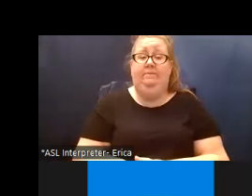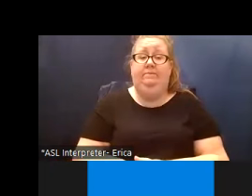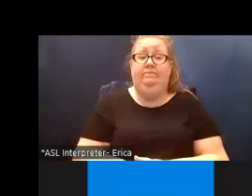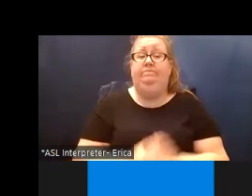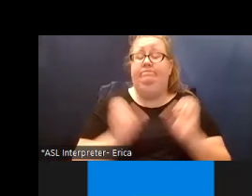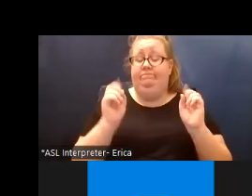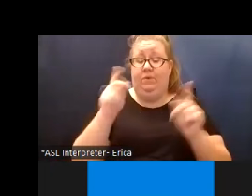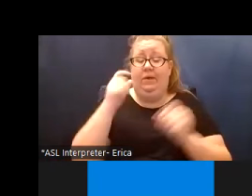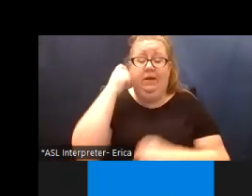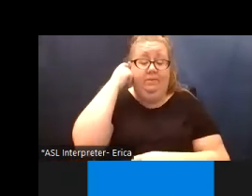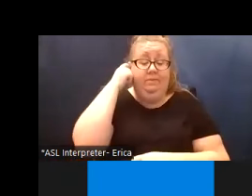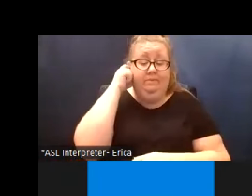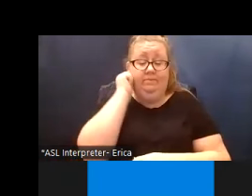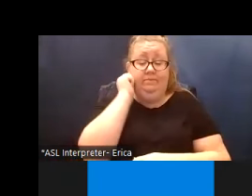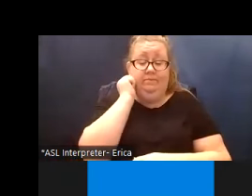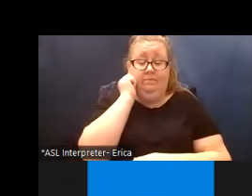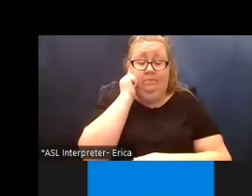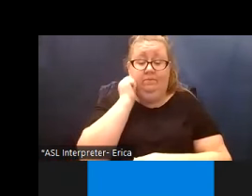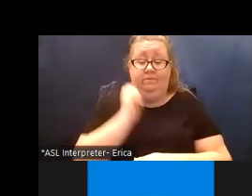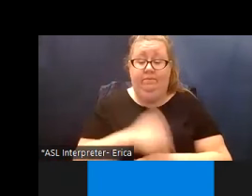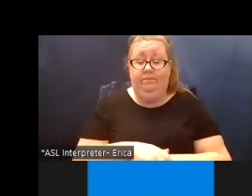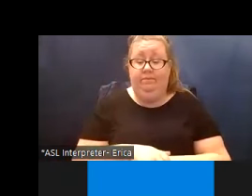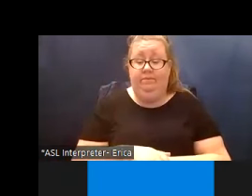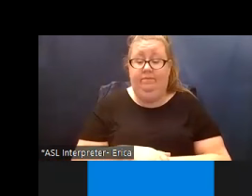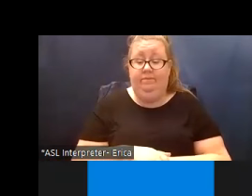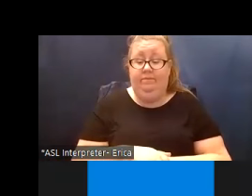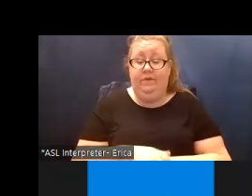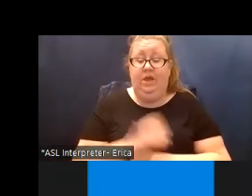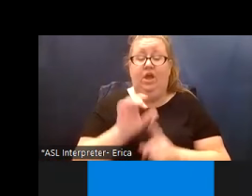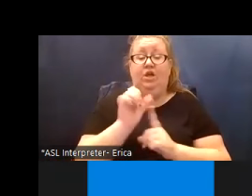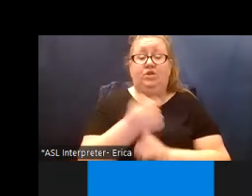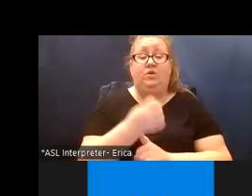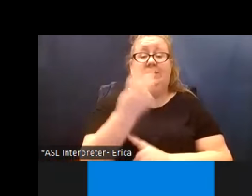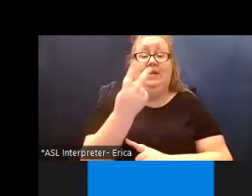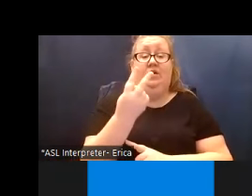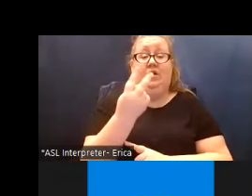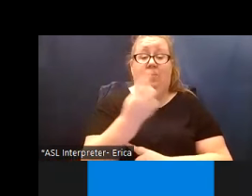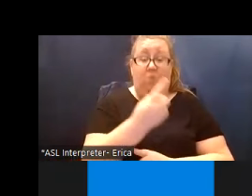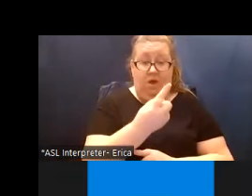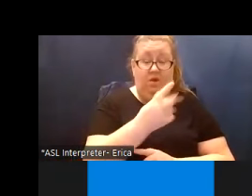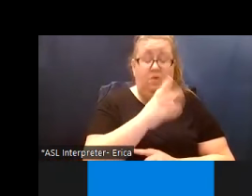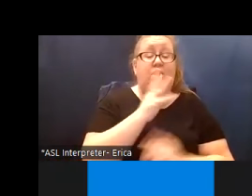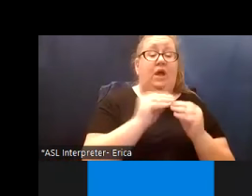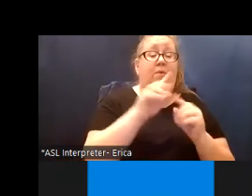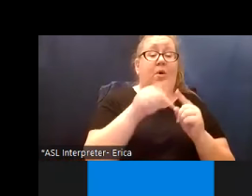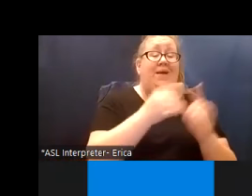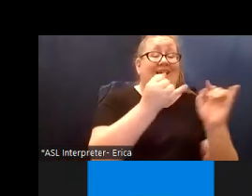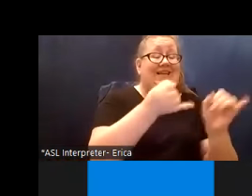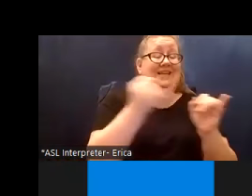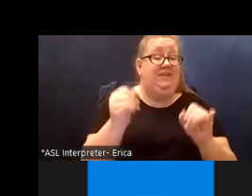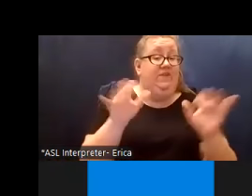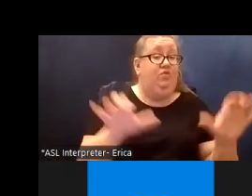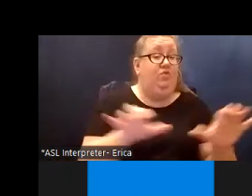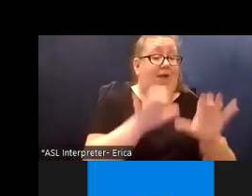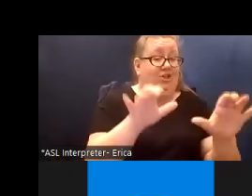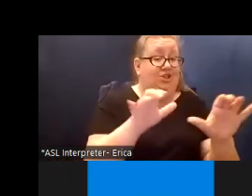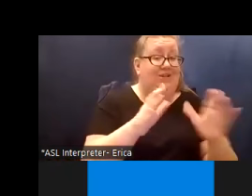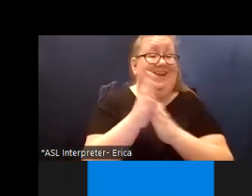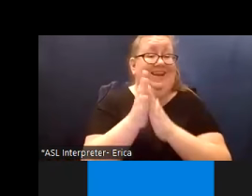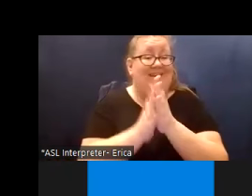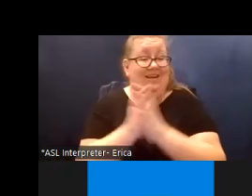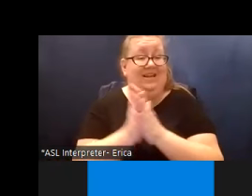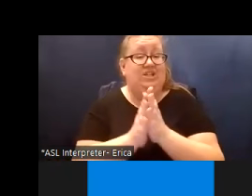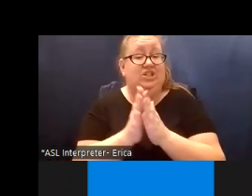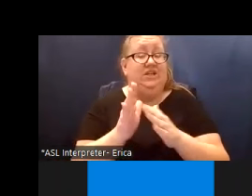Okay, so in scenario 1, we were talking more about individual actions and initiatives that can be taken. Scenario